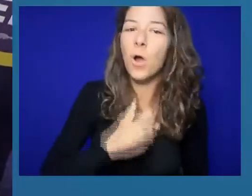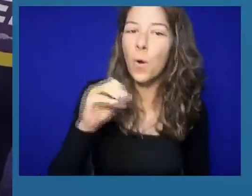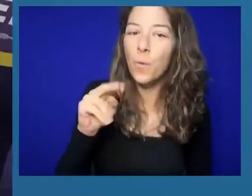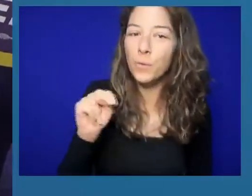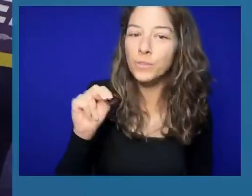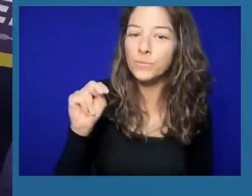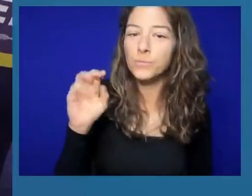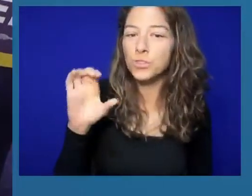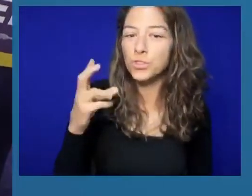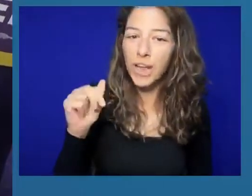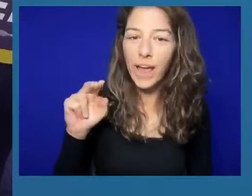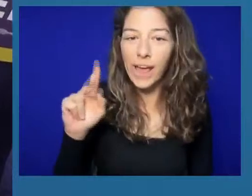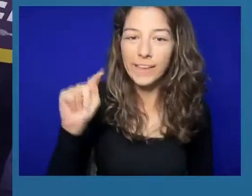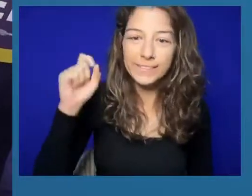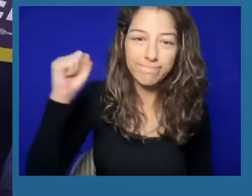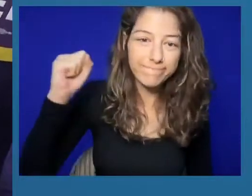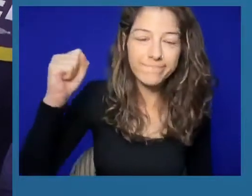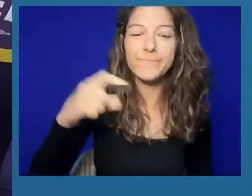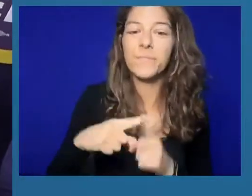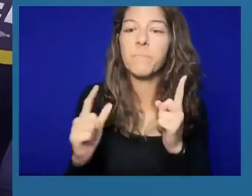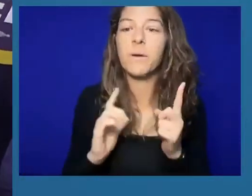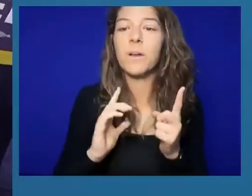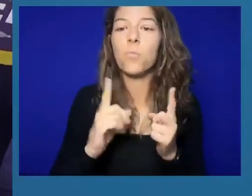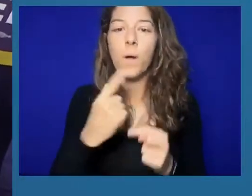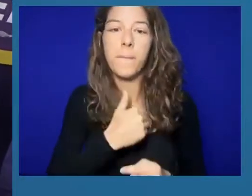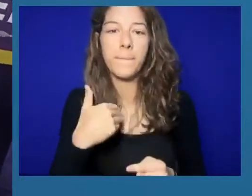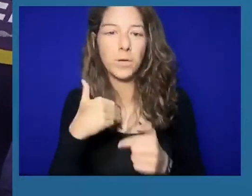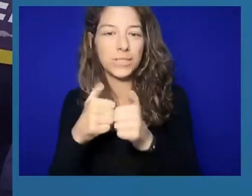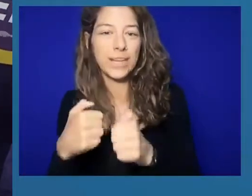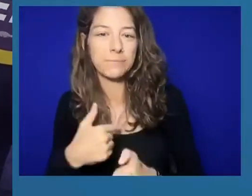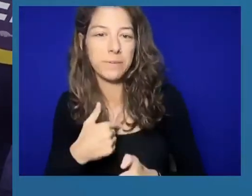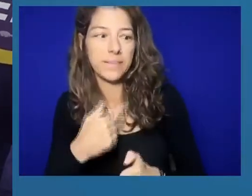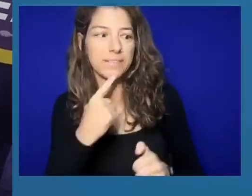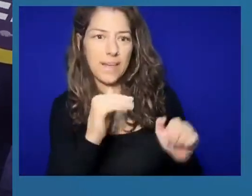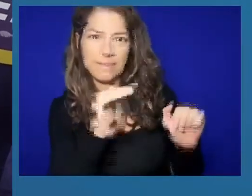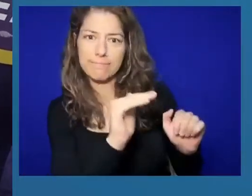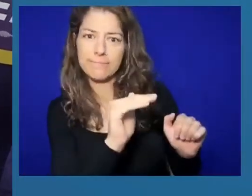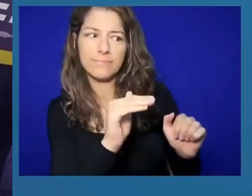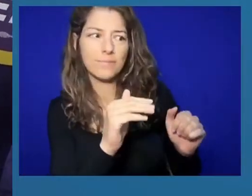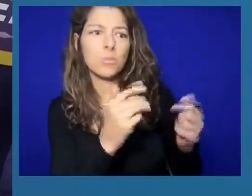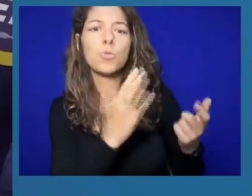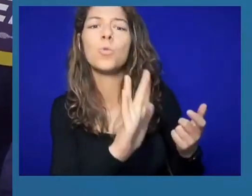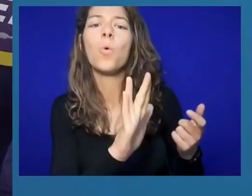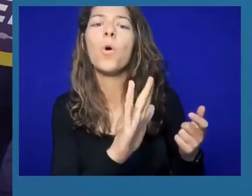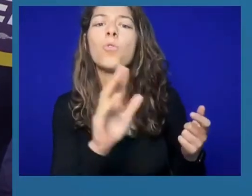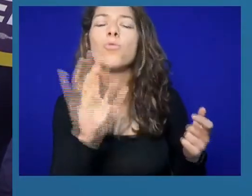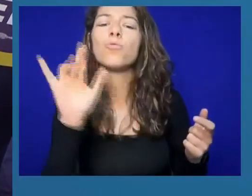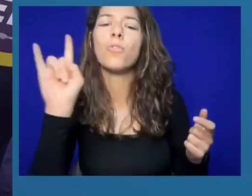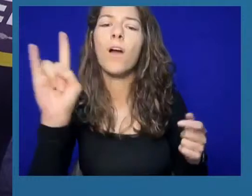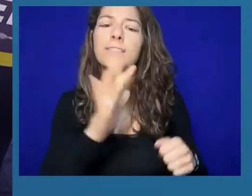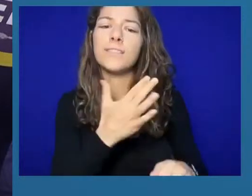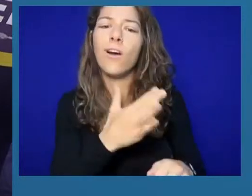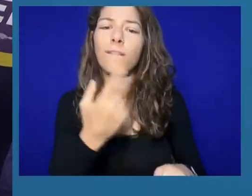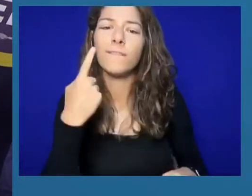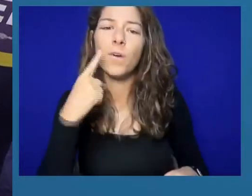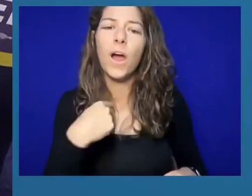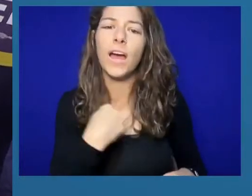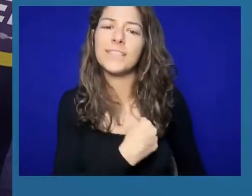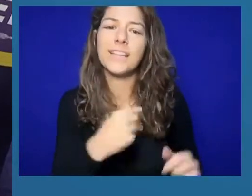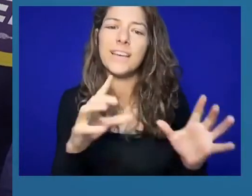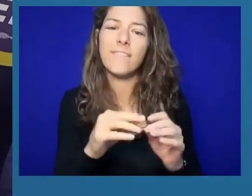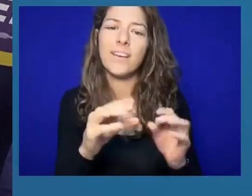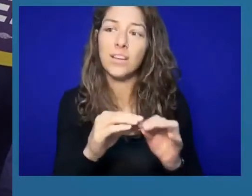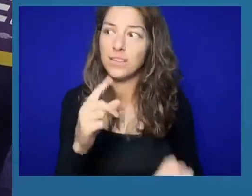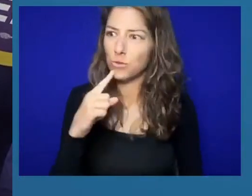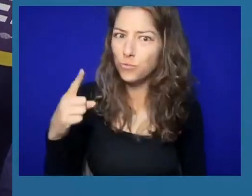one of my members texted me, hey, President, won't you do the rap song that you did for us in the convention? I said, you crazy?